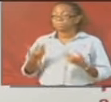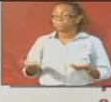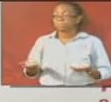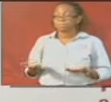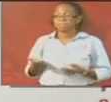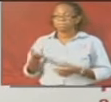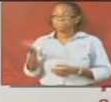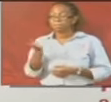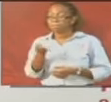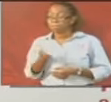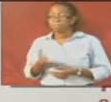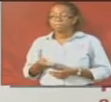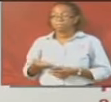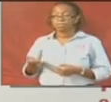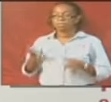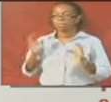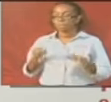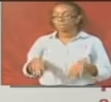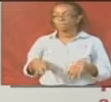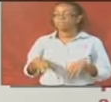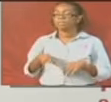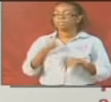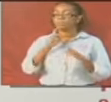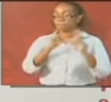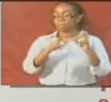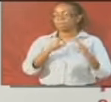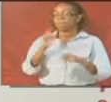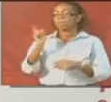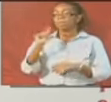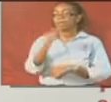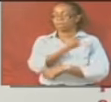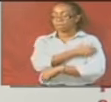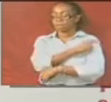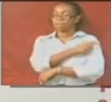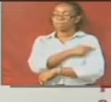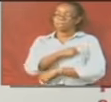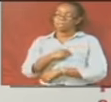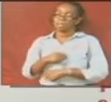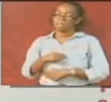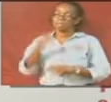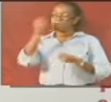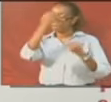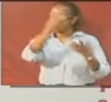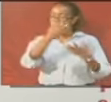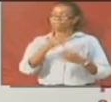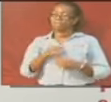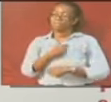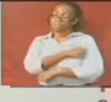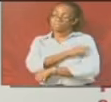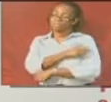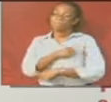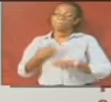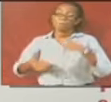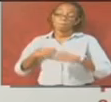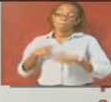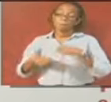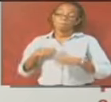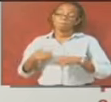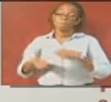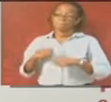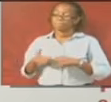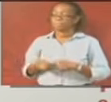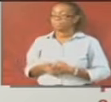vaccine was received. So there is in place an electronic platform that allows the capture of